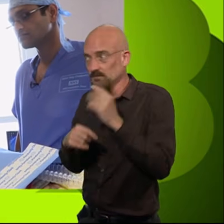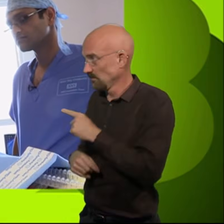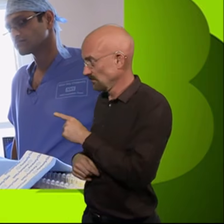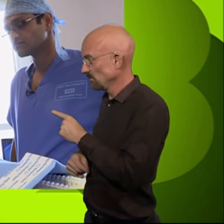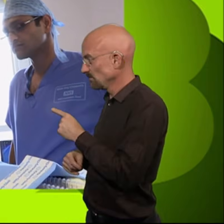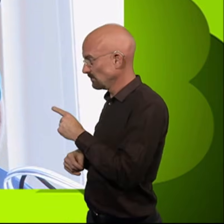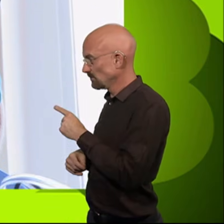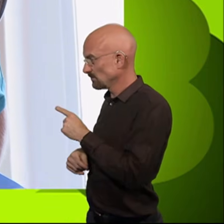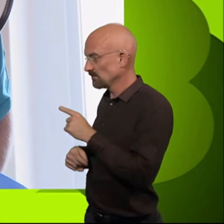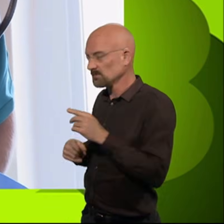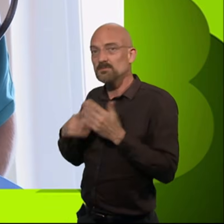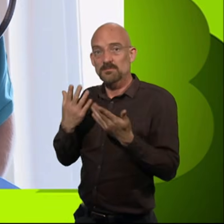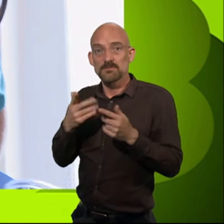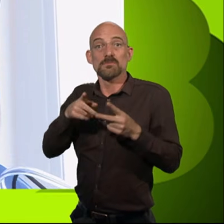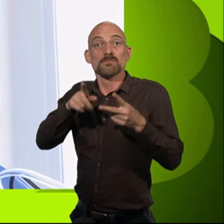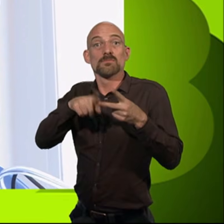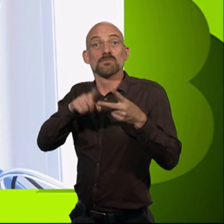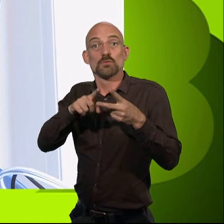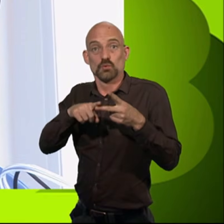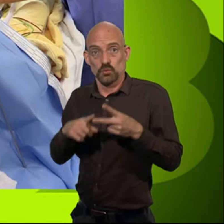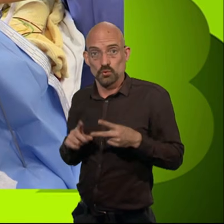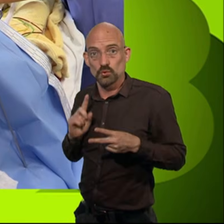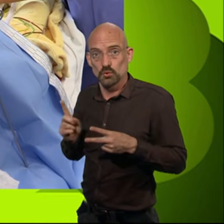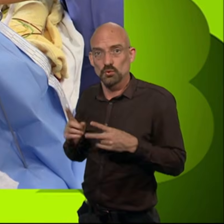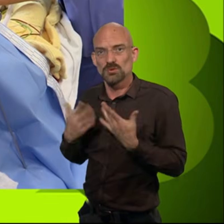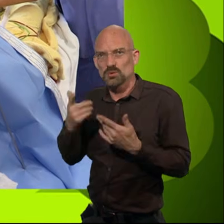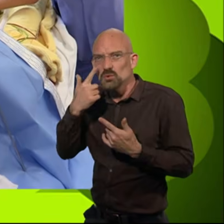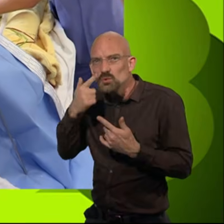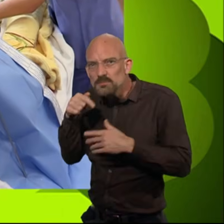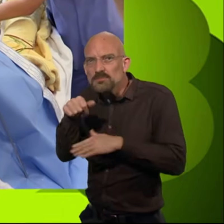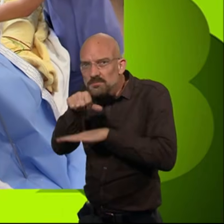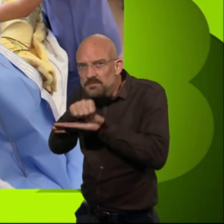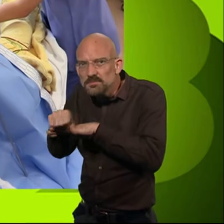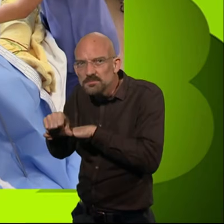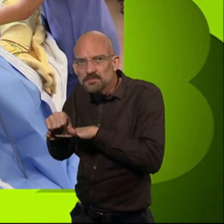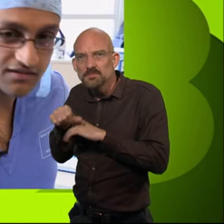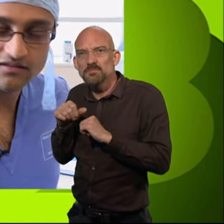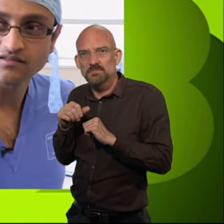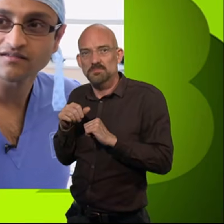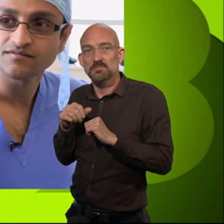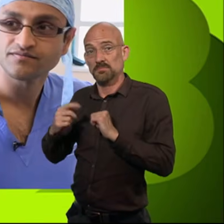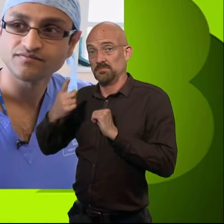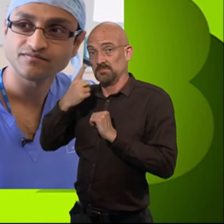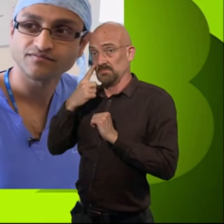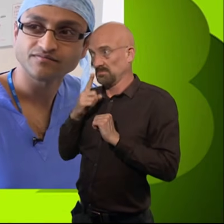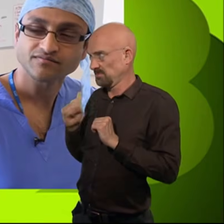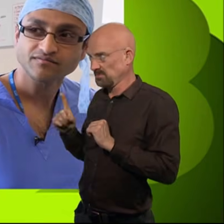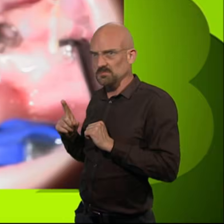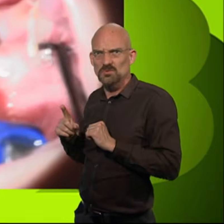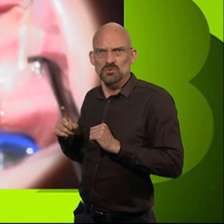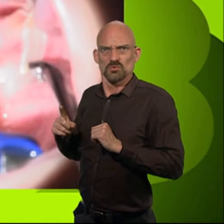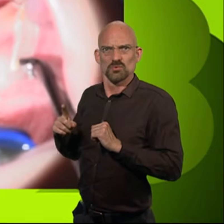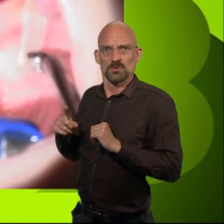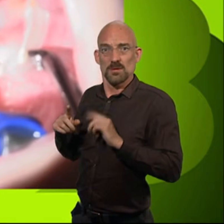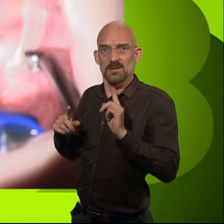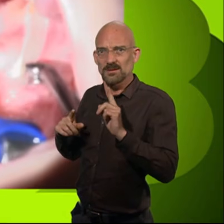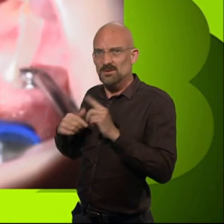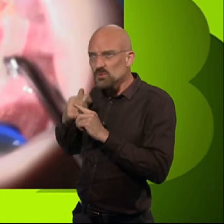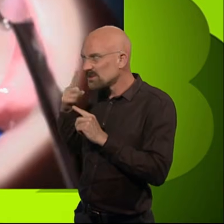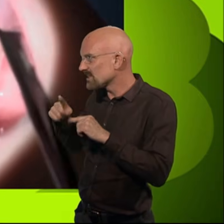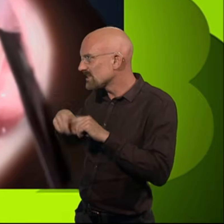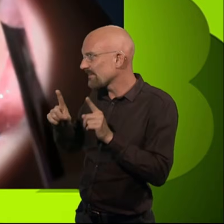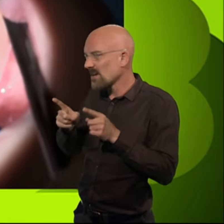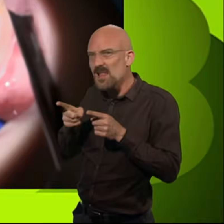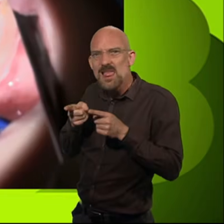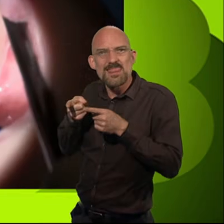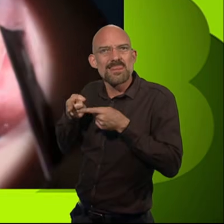this time we've got surgeon Sue Day in the hot seat, and she prefers to use a different technique. So Sue's grabbed Bailey's tonsil, and then she's using